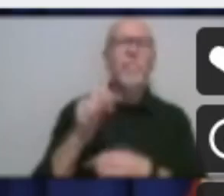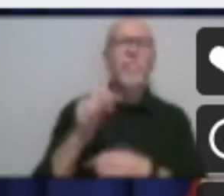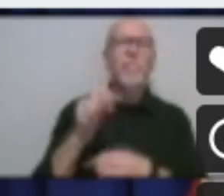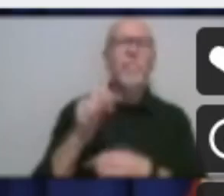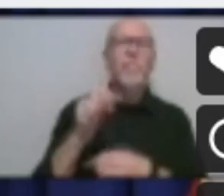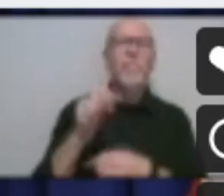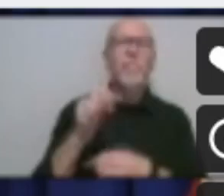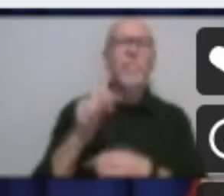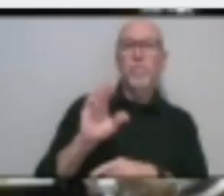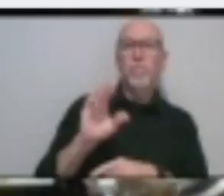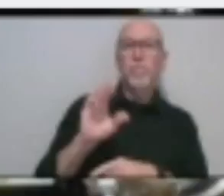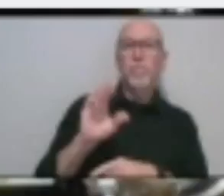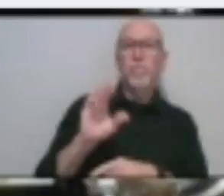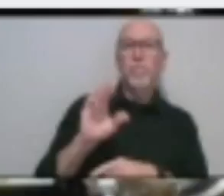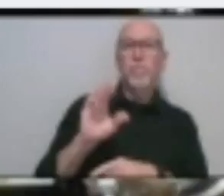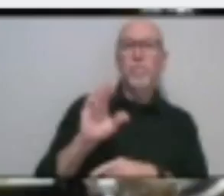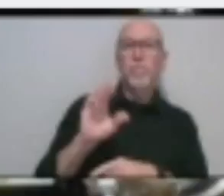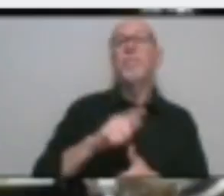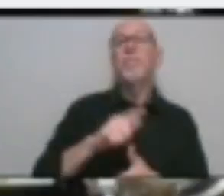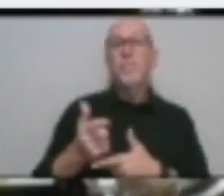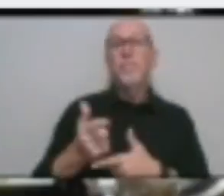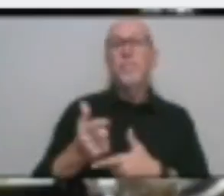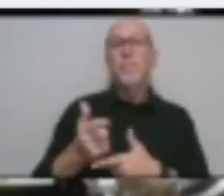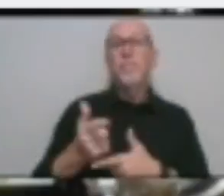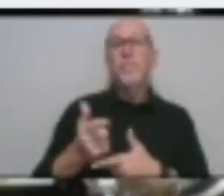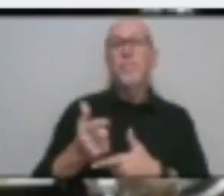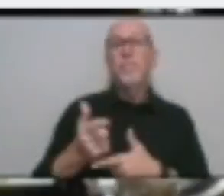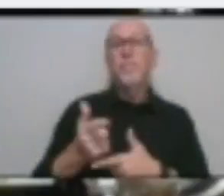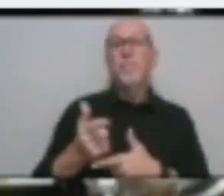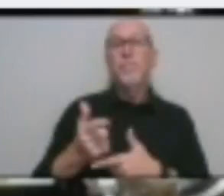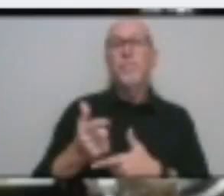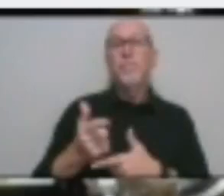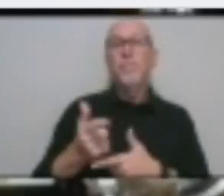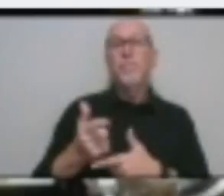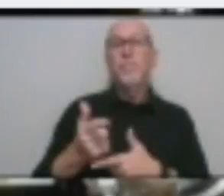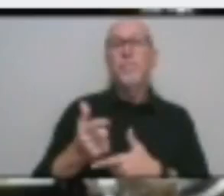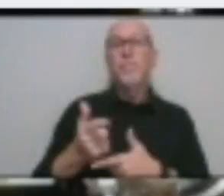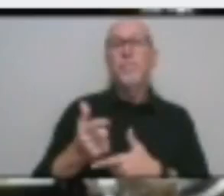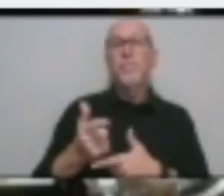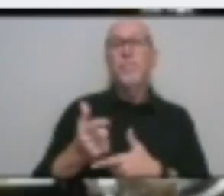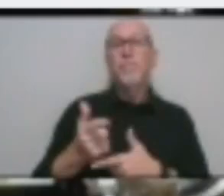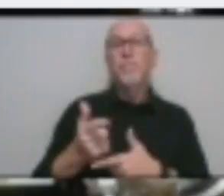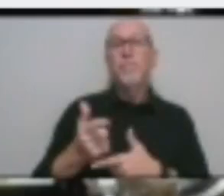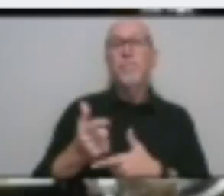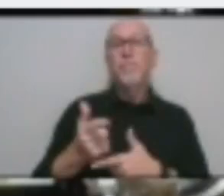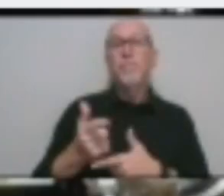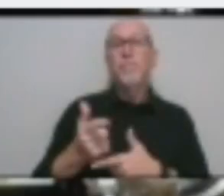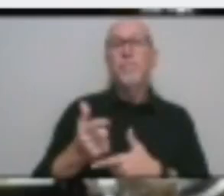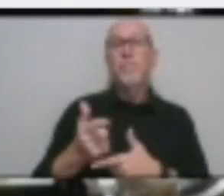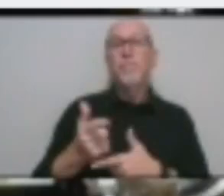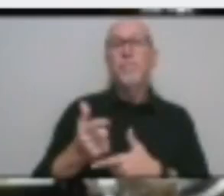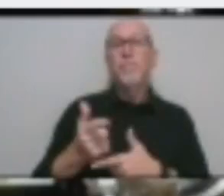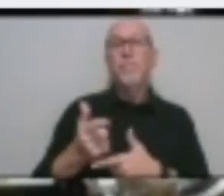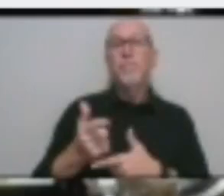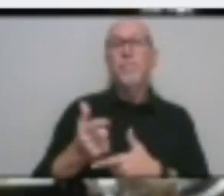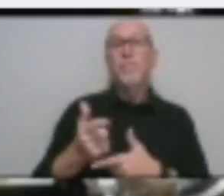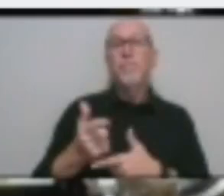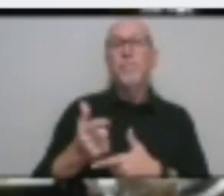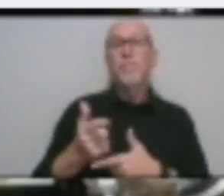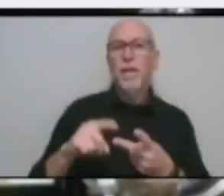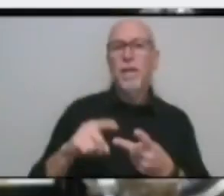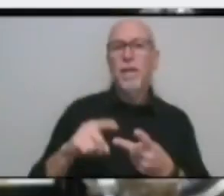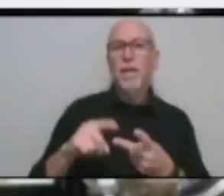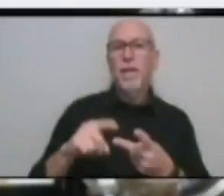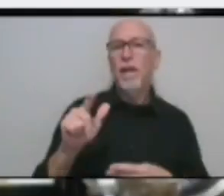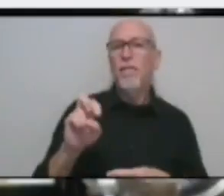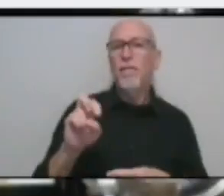from our friends at the Fairbanks School of Health, Dr. Nir Menachemi and Dr. Paul